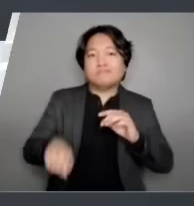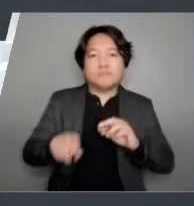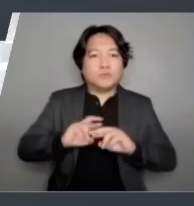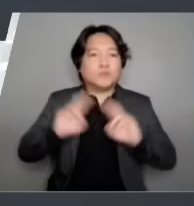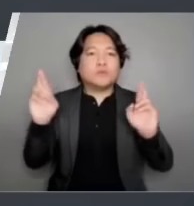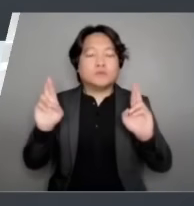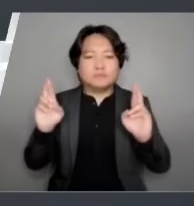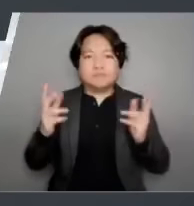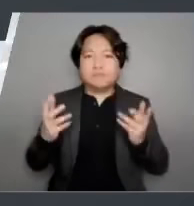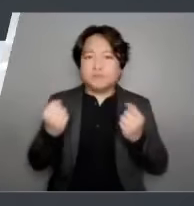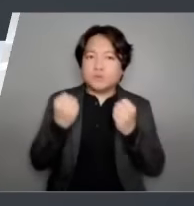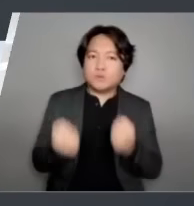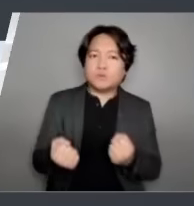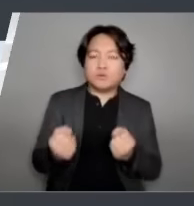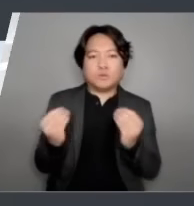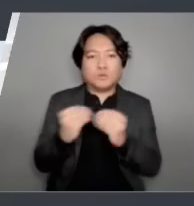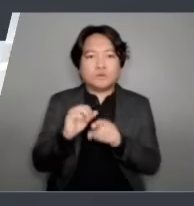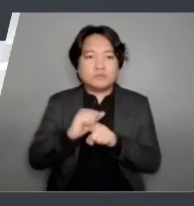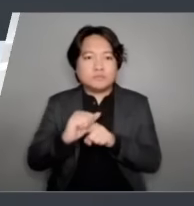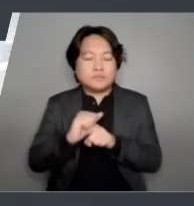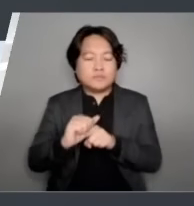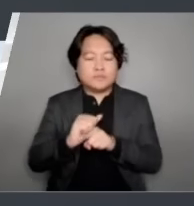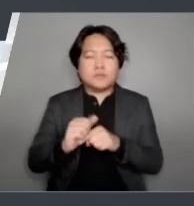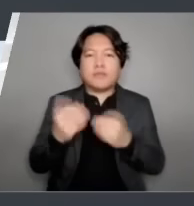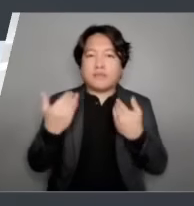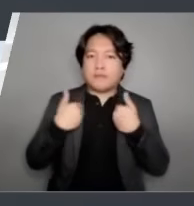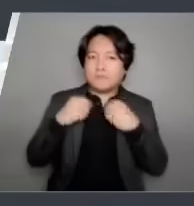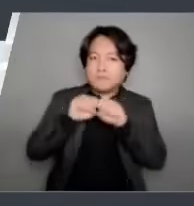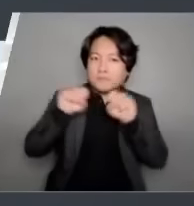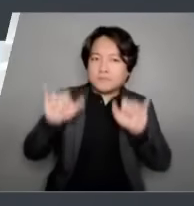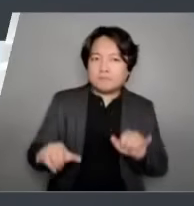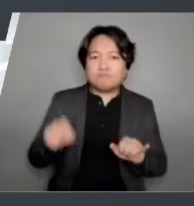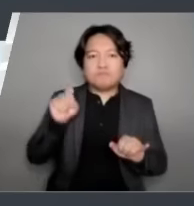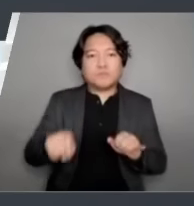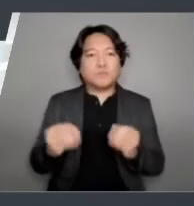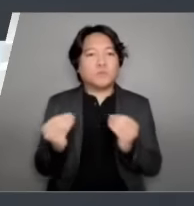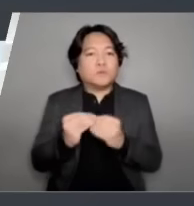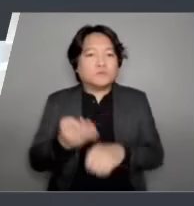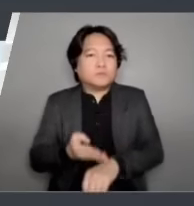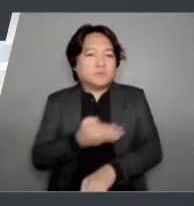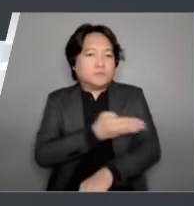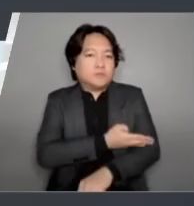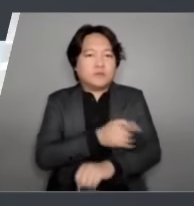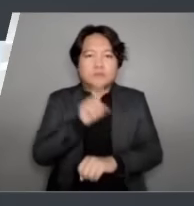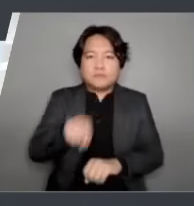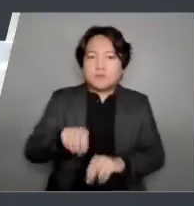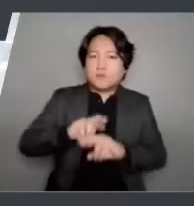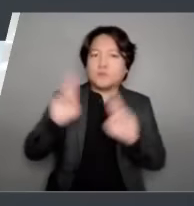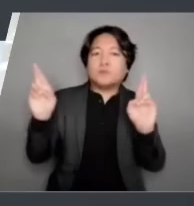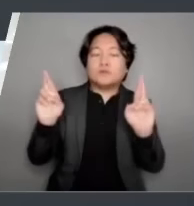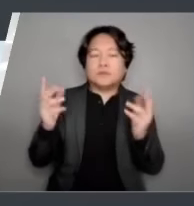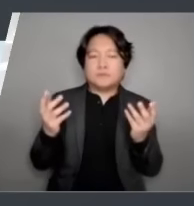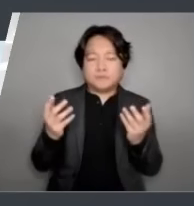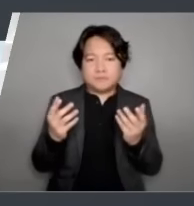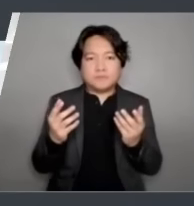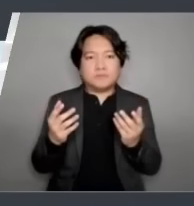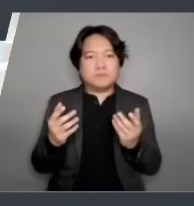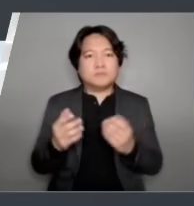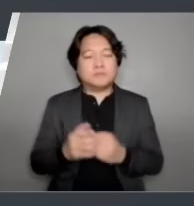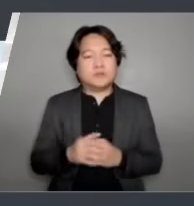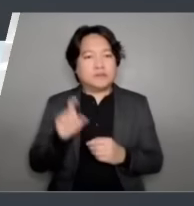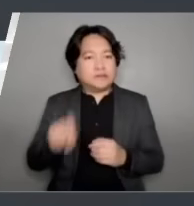advanced radar systems, which have transformed our operational readiness and has enhanced our operational